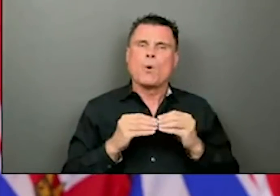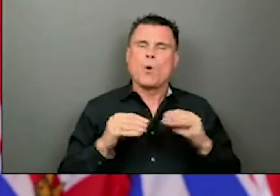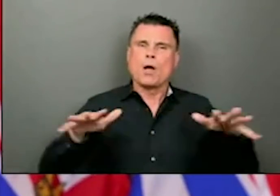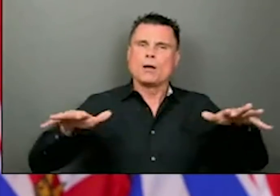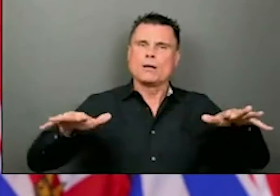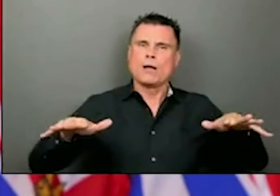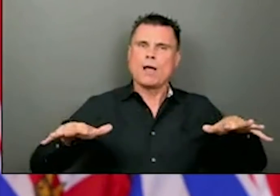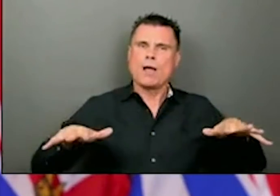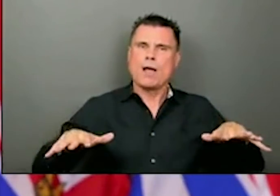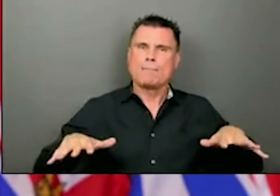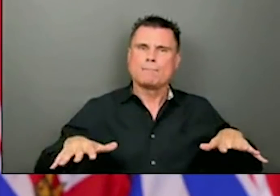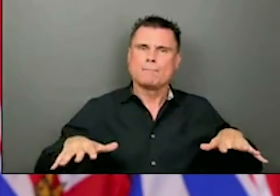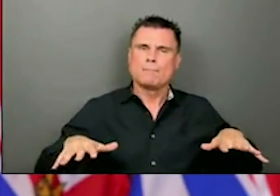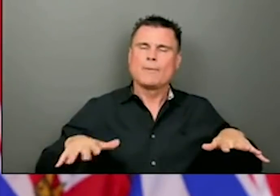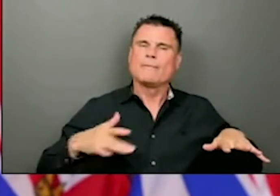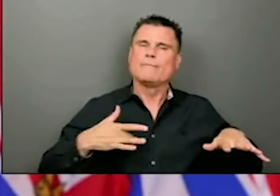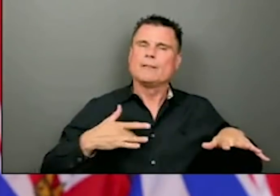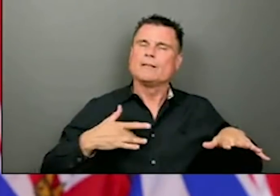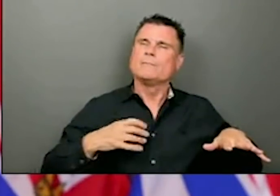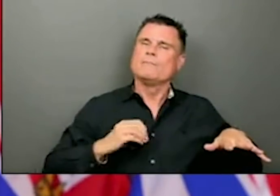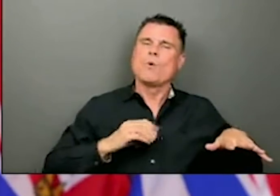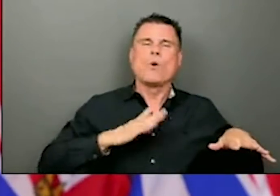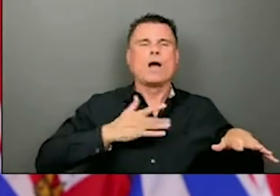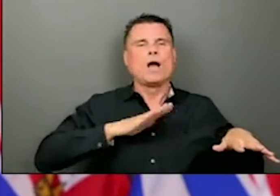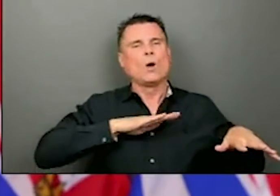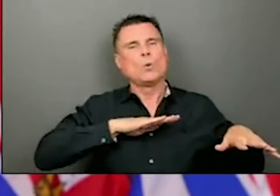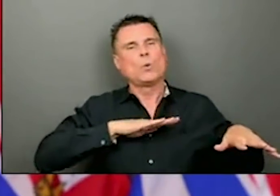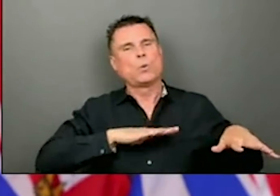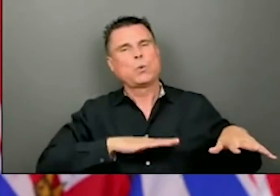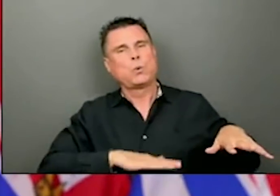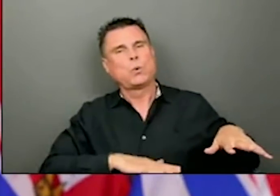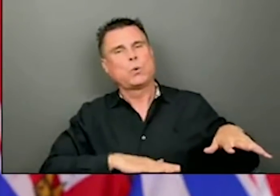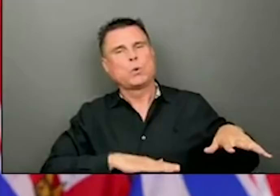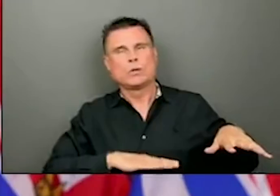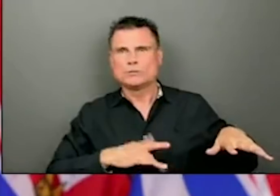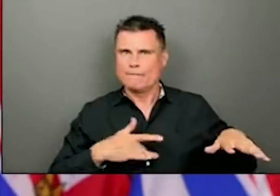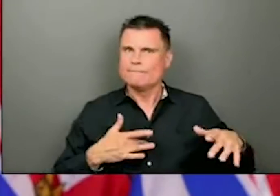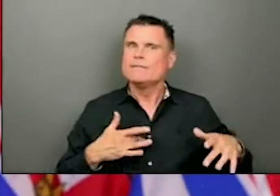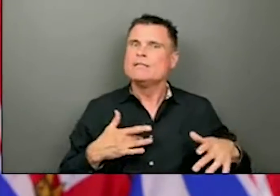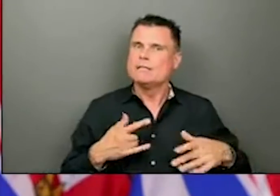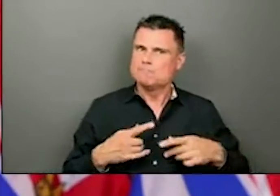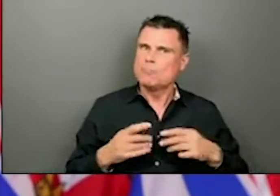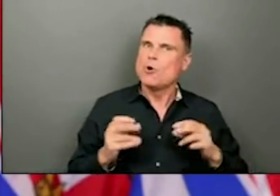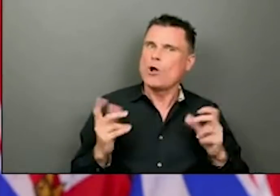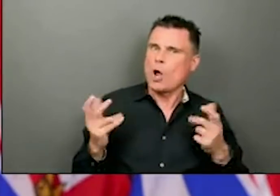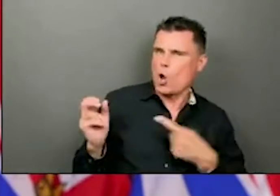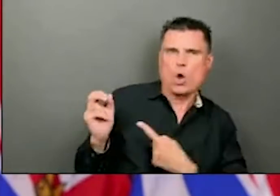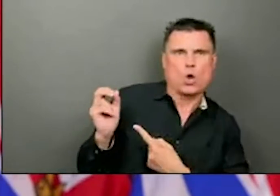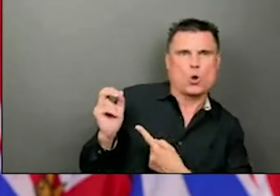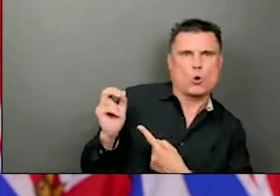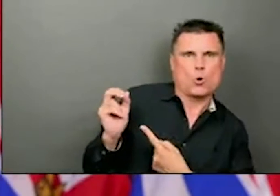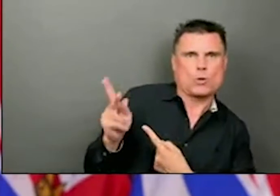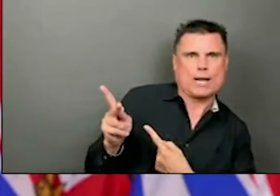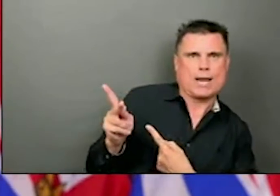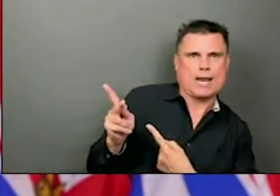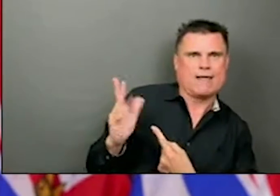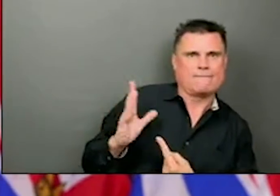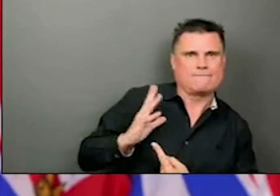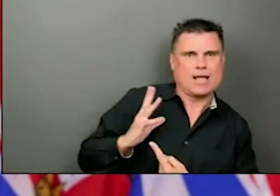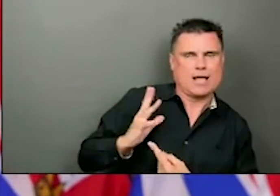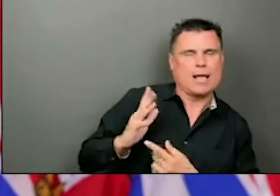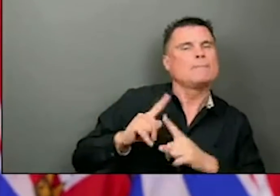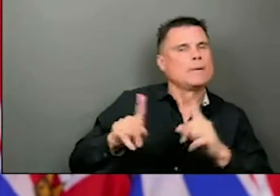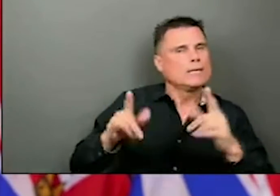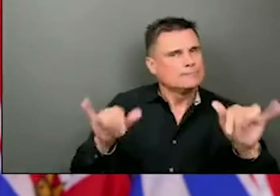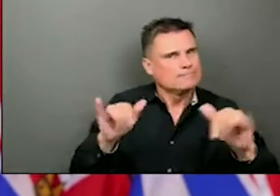many. I want people, though, to know, and it's clear that while the circuit breaker may have ended, our cautious